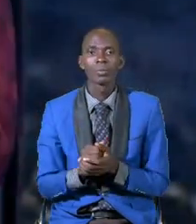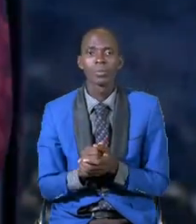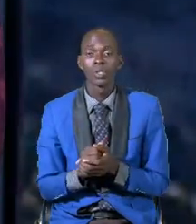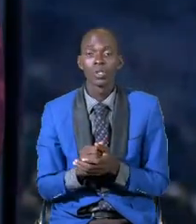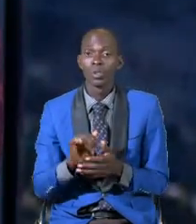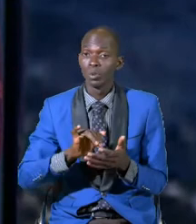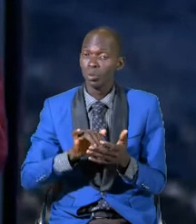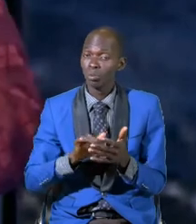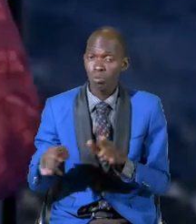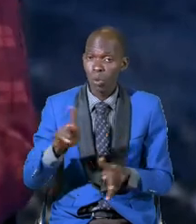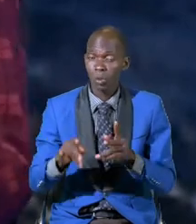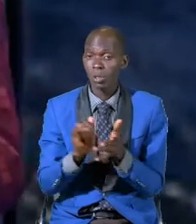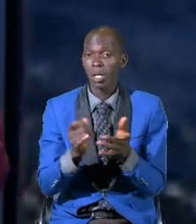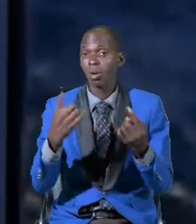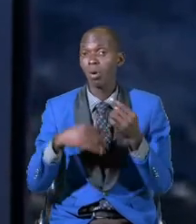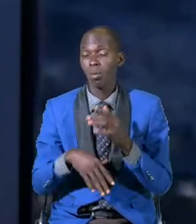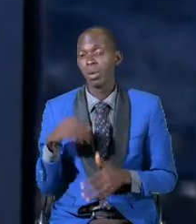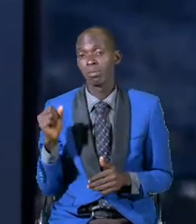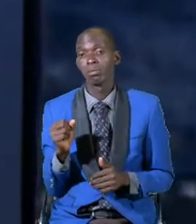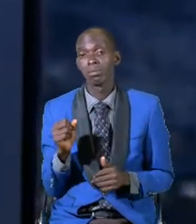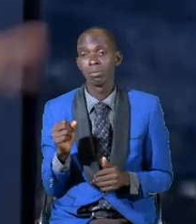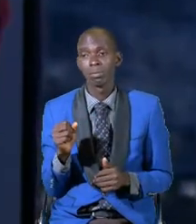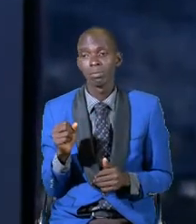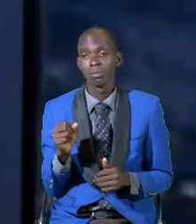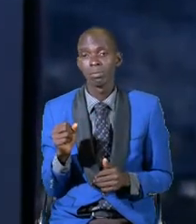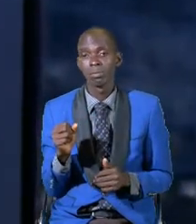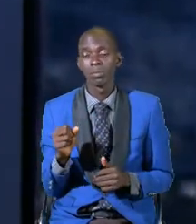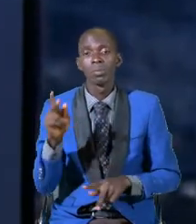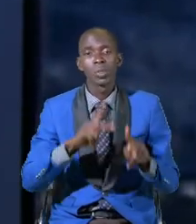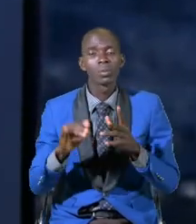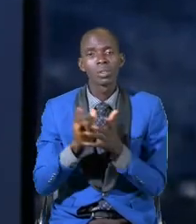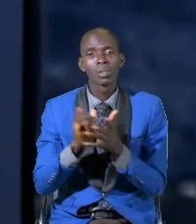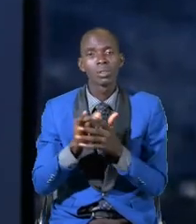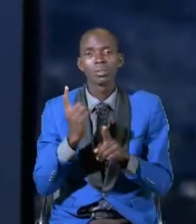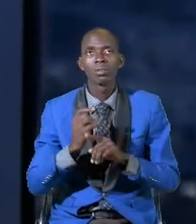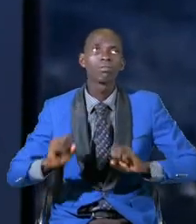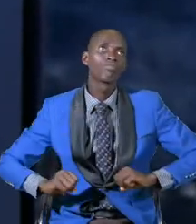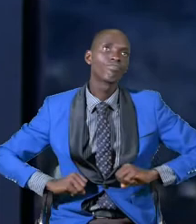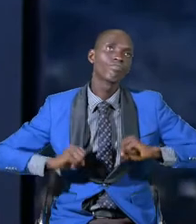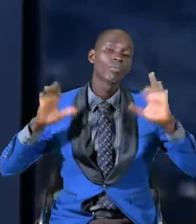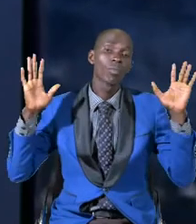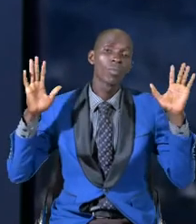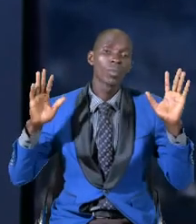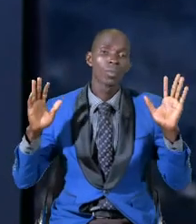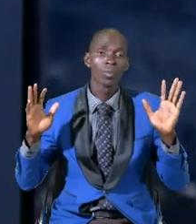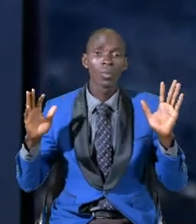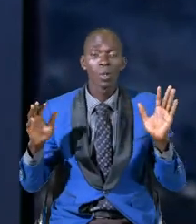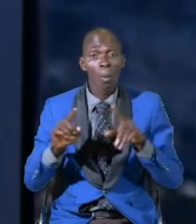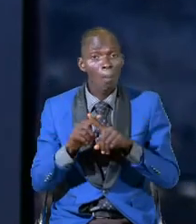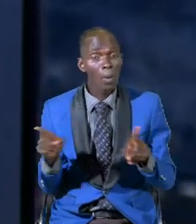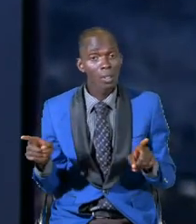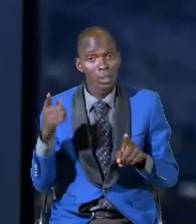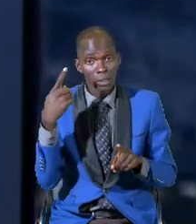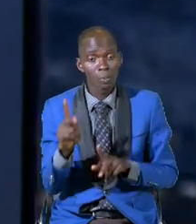out, those who just gave up, but the men that went up with